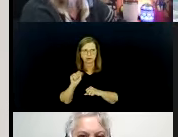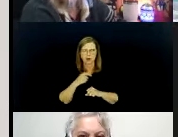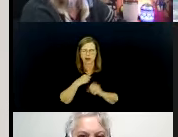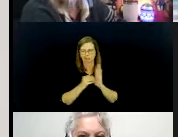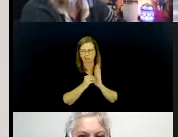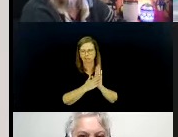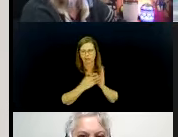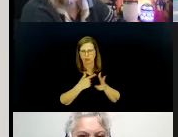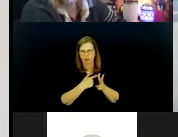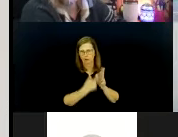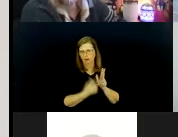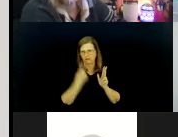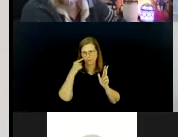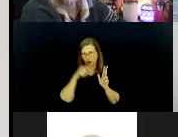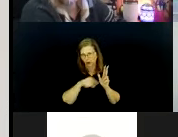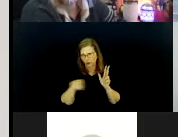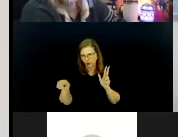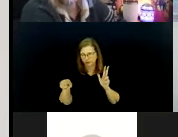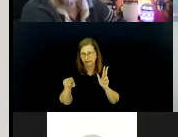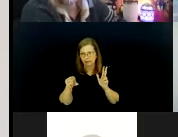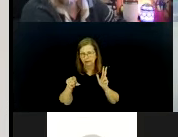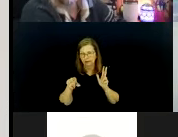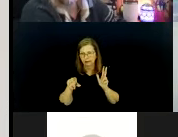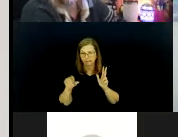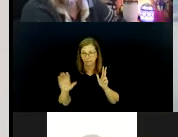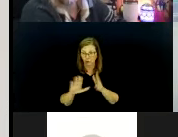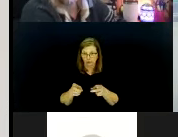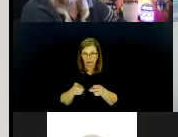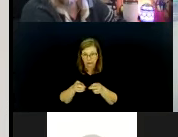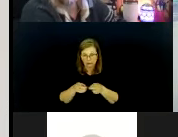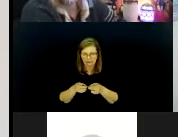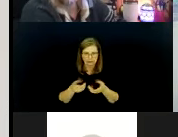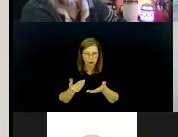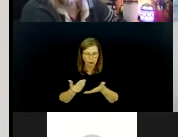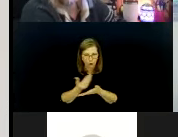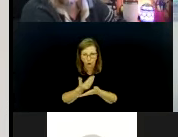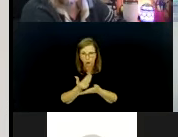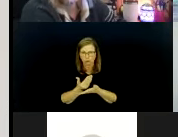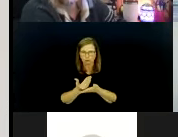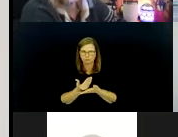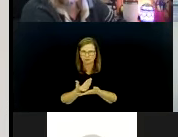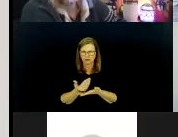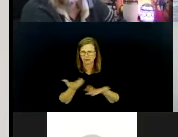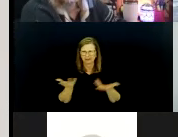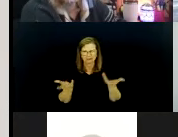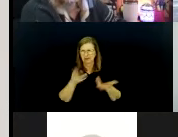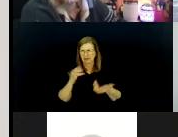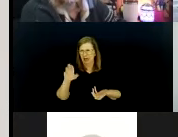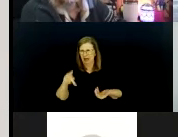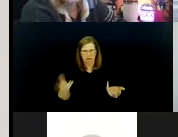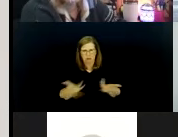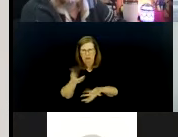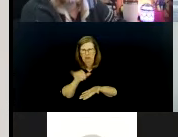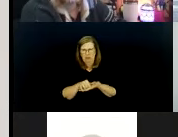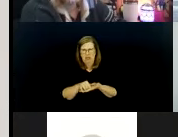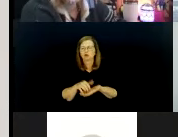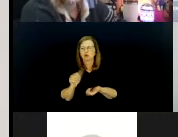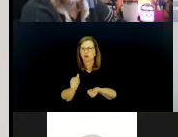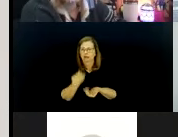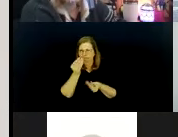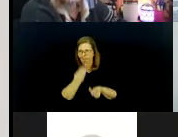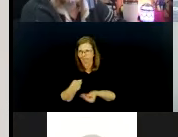you as well. If your district's new, you're like, what's this ICAP thing? You can pass along their contact